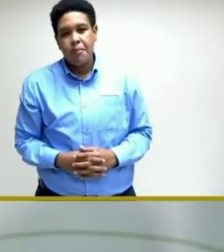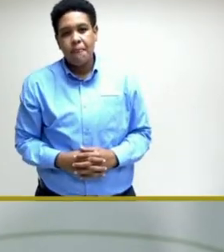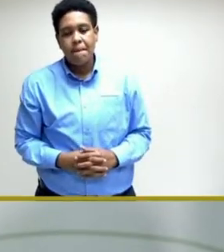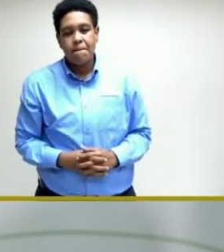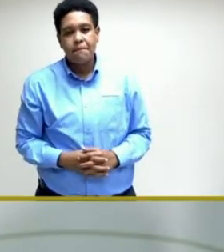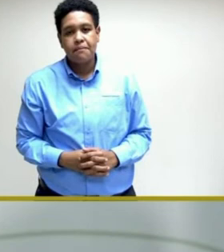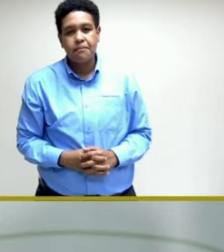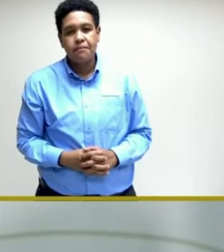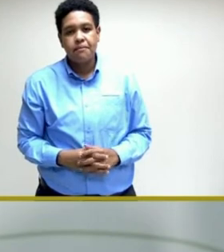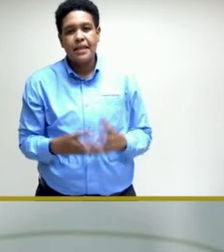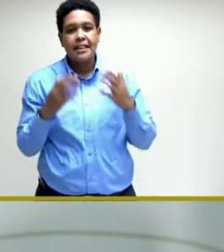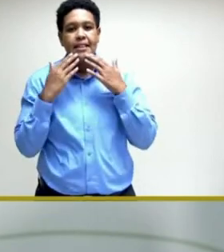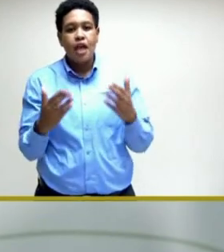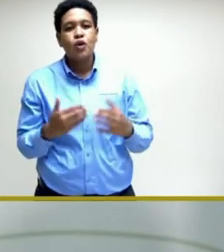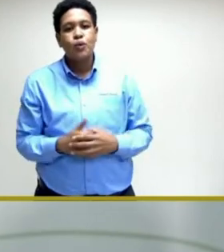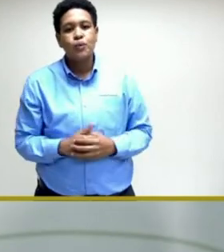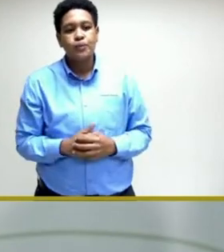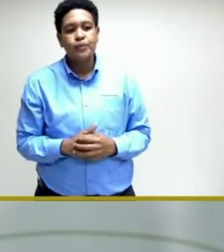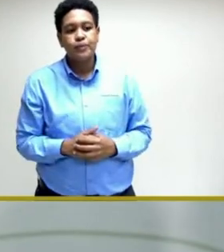Thank you.